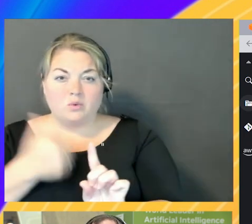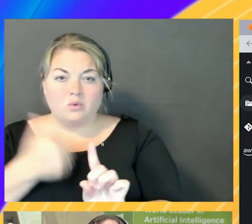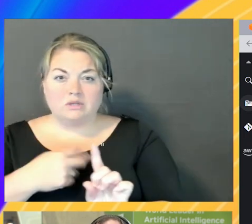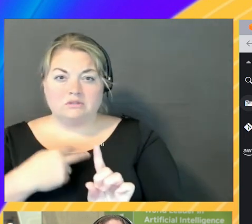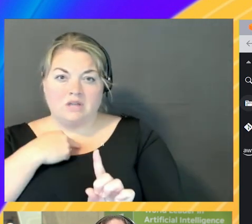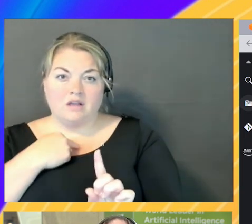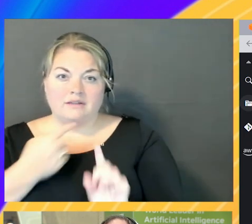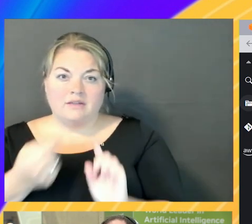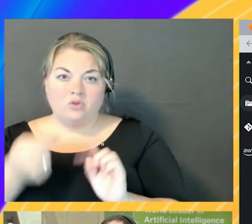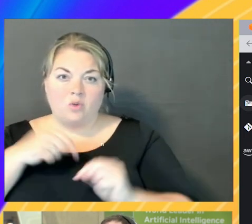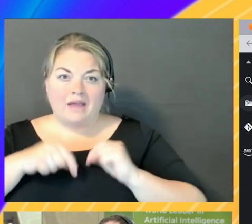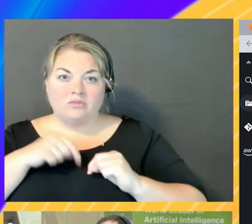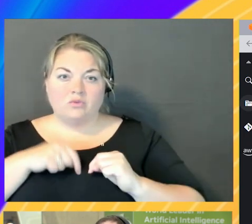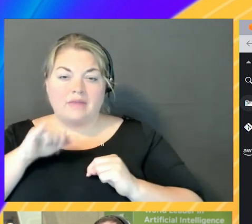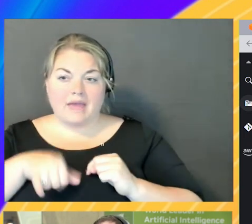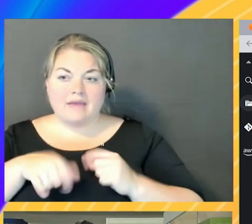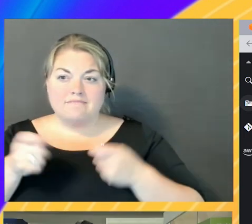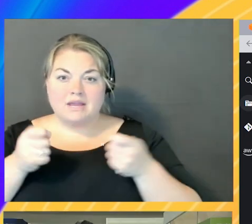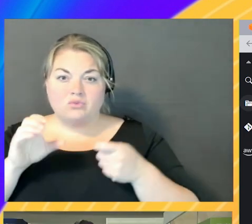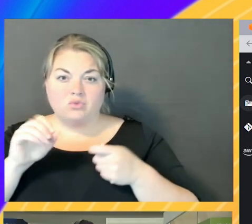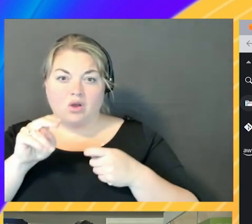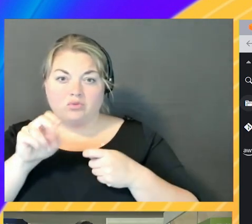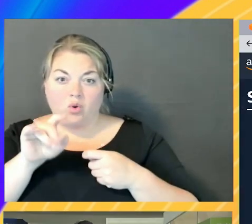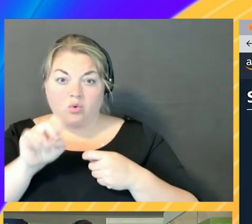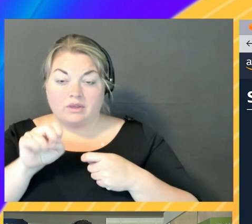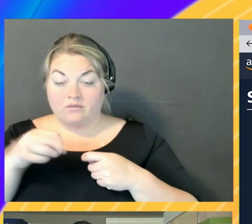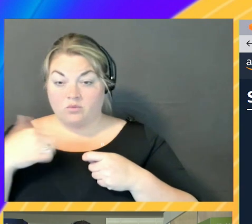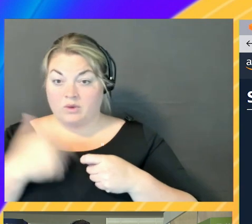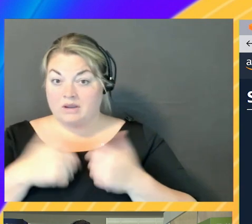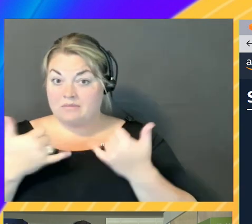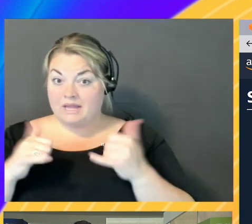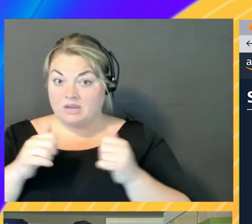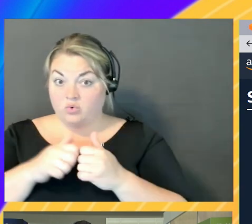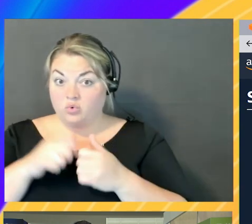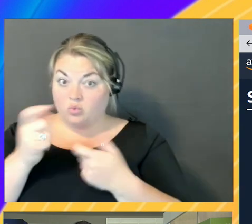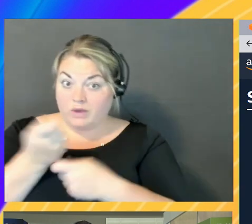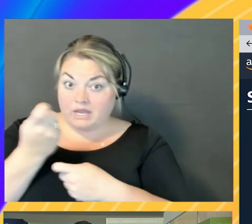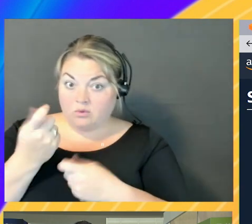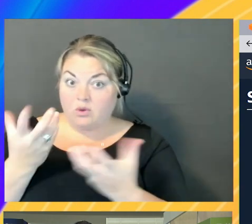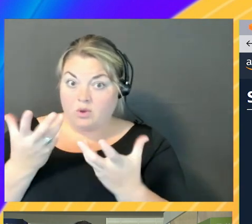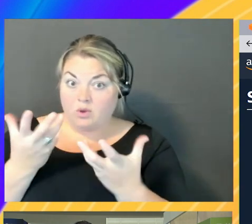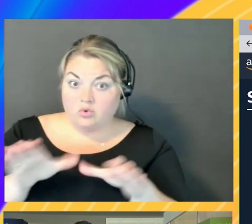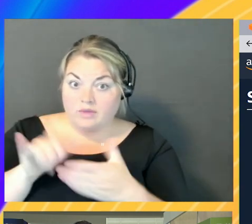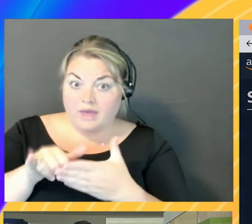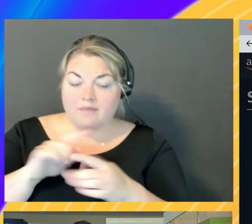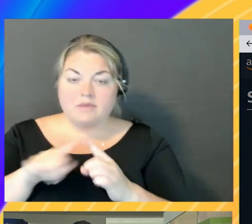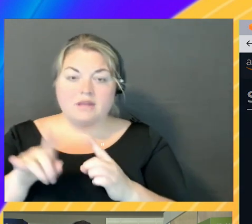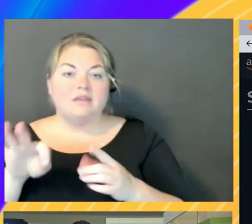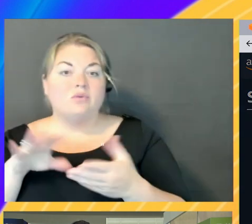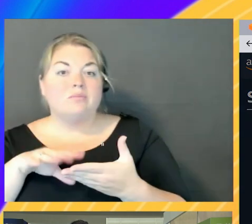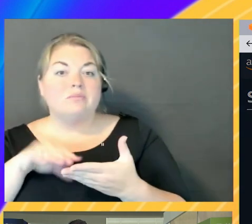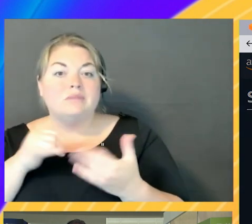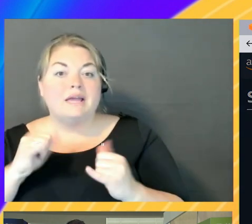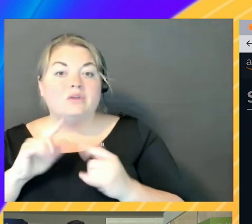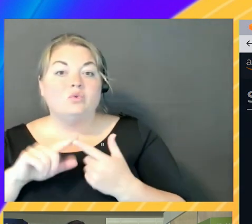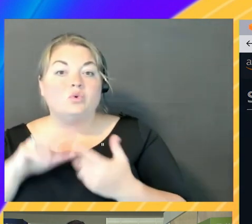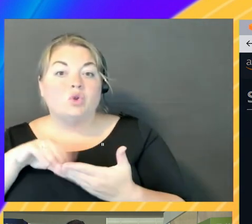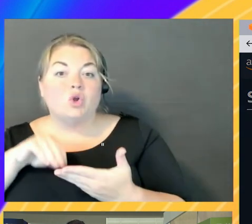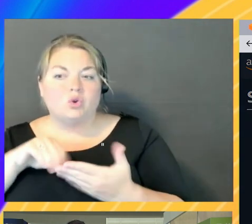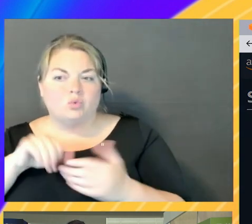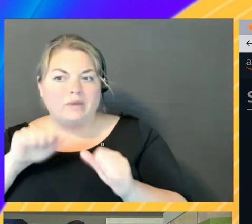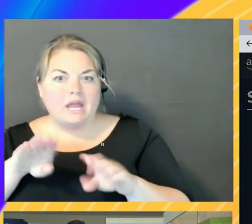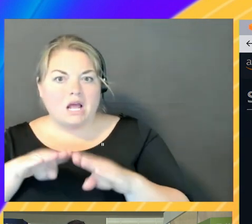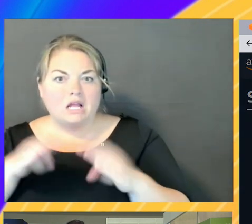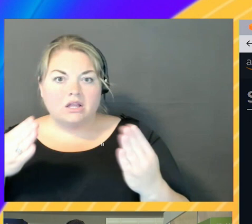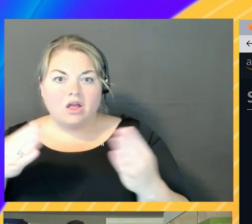And if we were playing to win, we wouldn't want to do this. But if we're playing to learn, we could go back here and actually unlock the first clue. Now, you'll notice that the penalty is going to